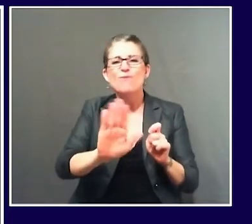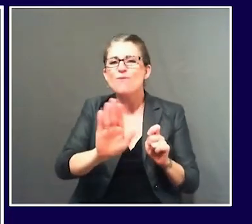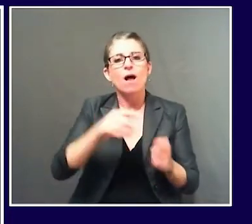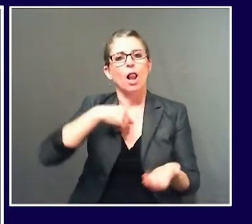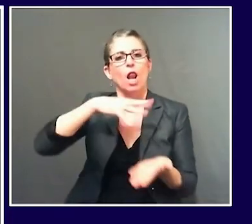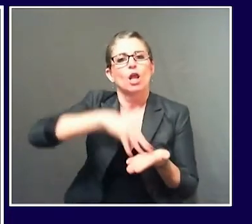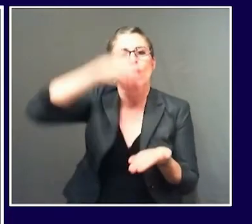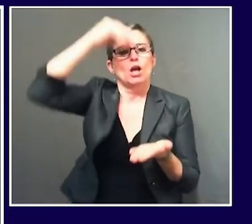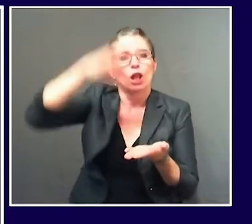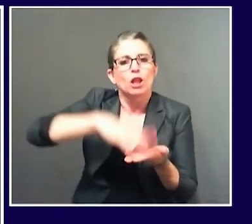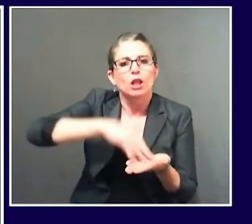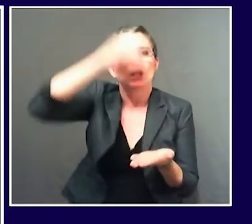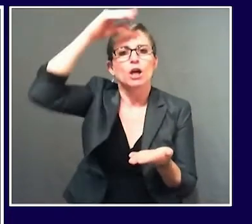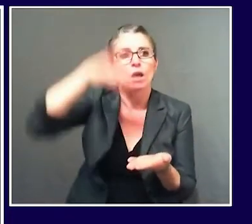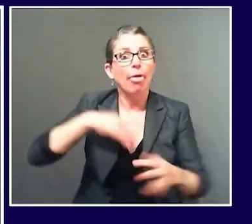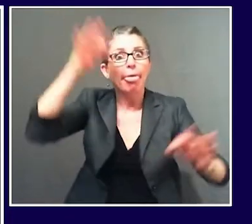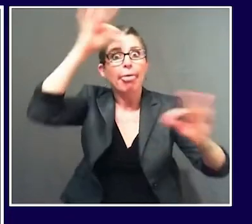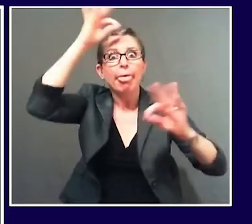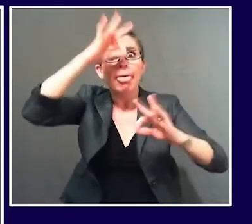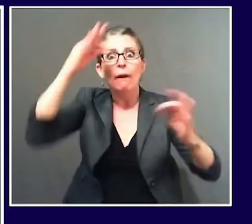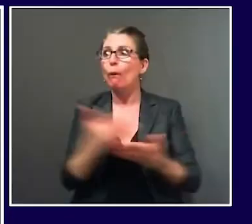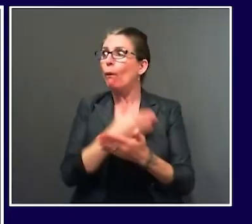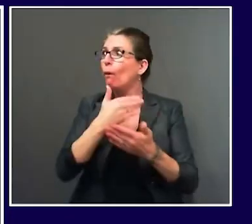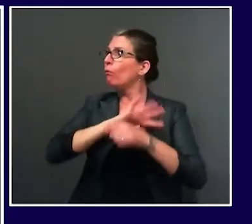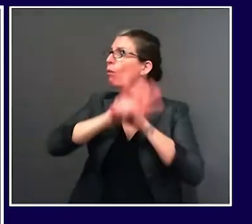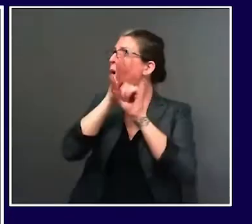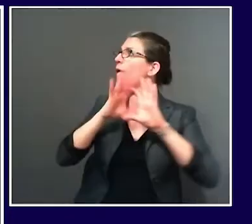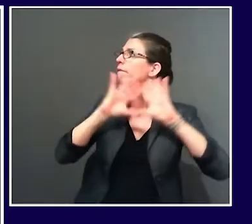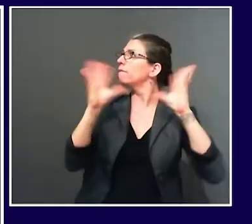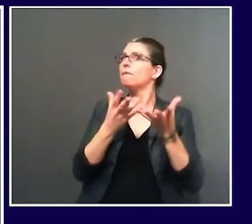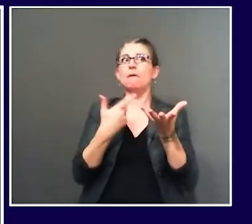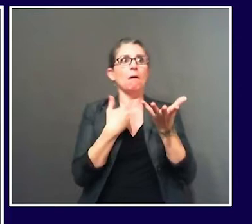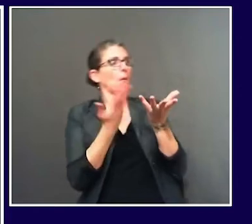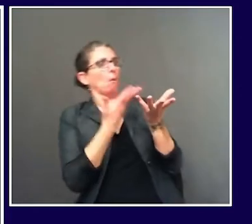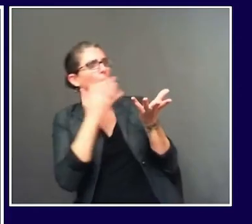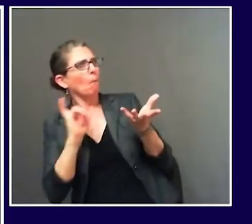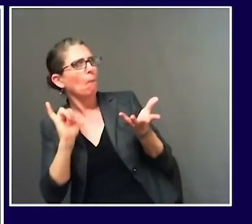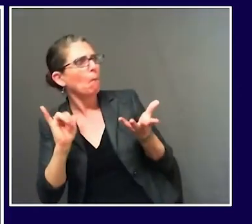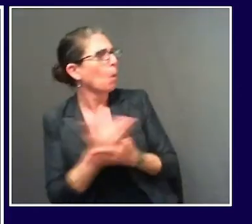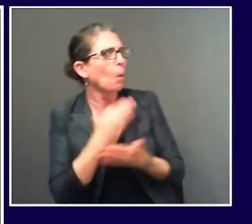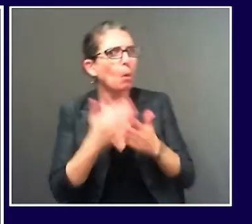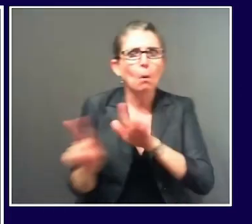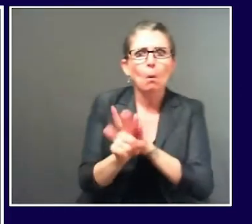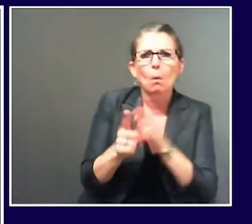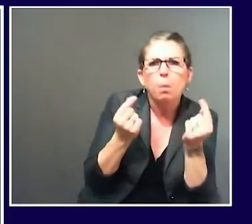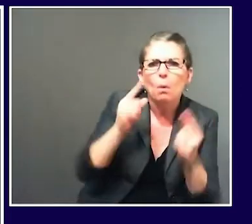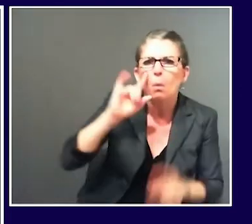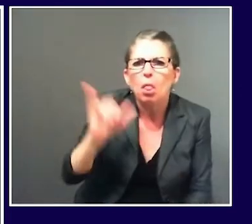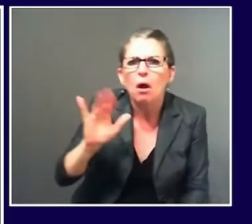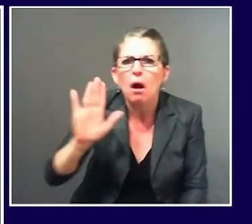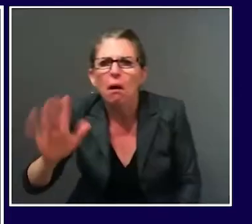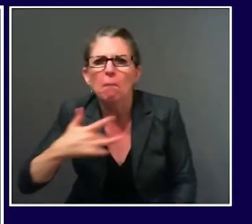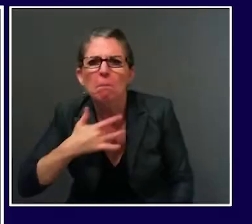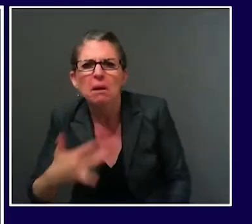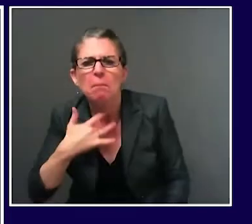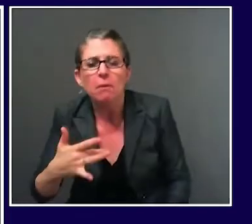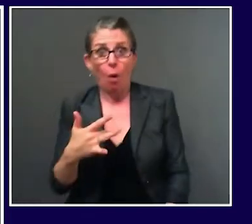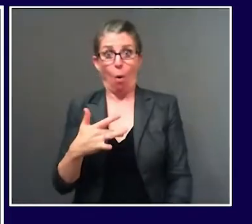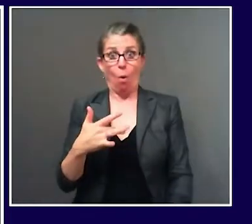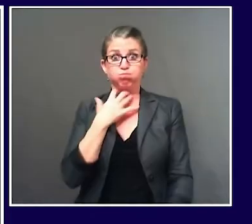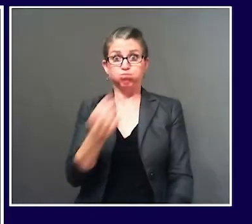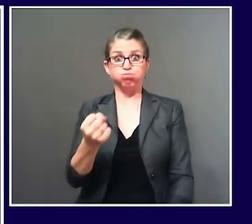situation where when the data changed, the recommendations and policy attendant to that data changed alongside it. Thank